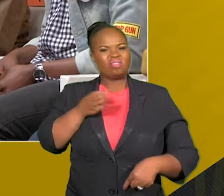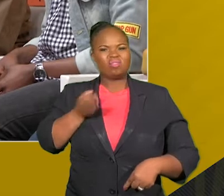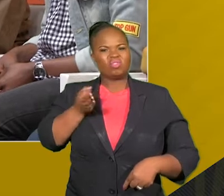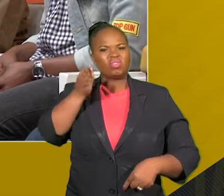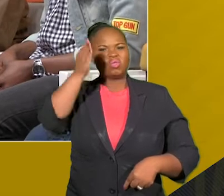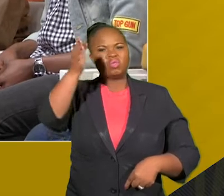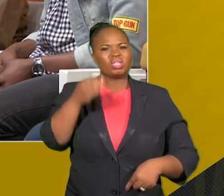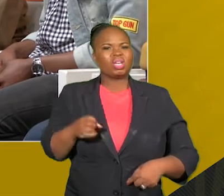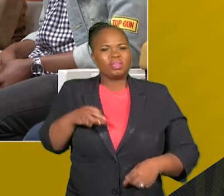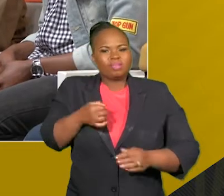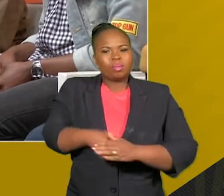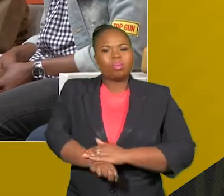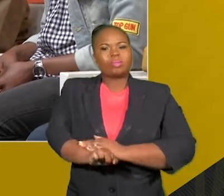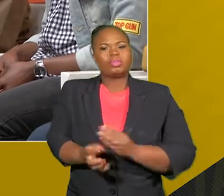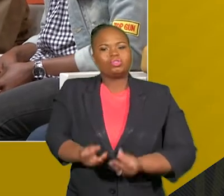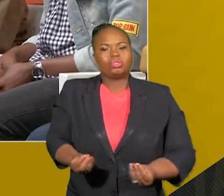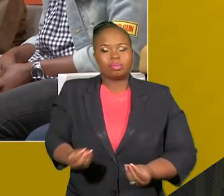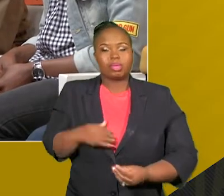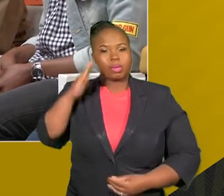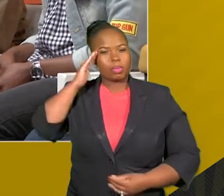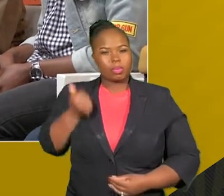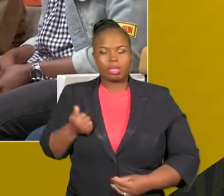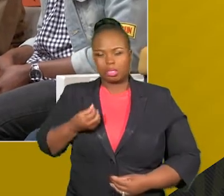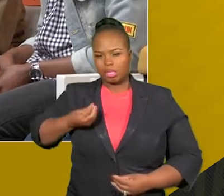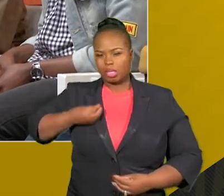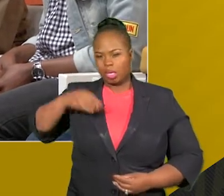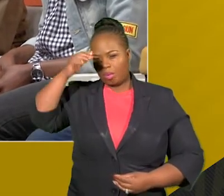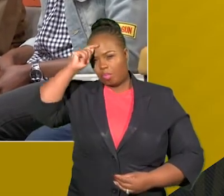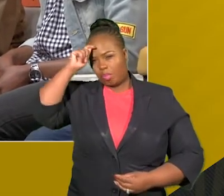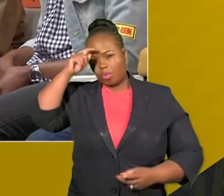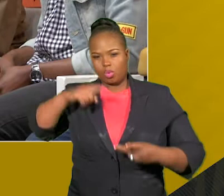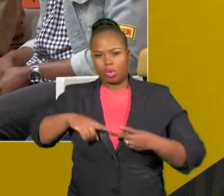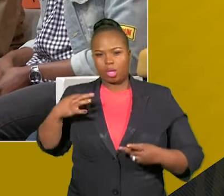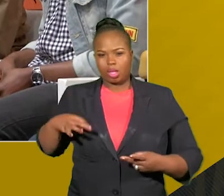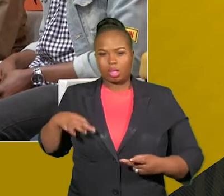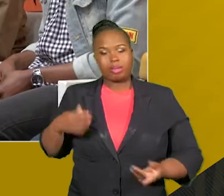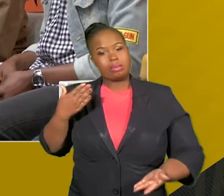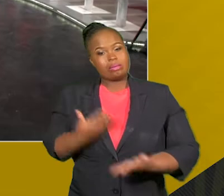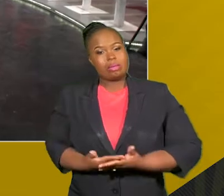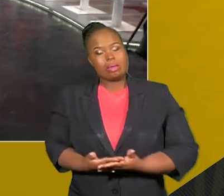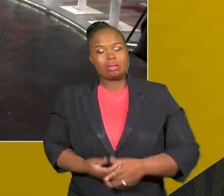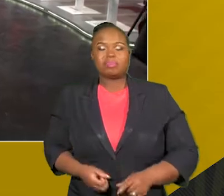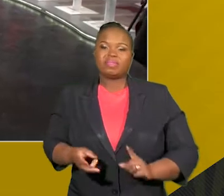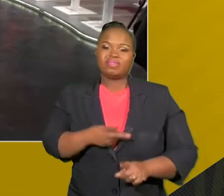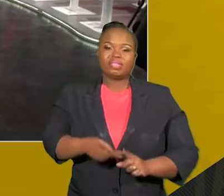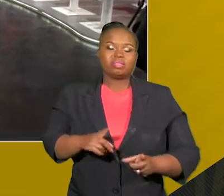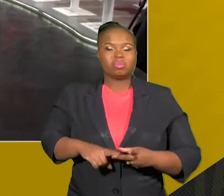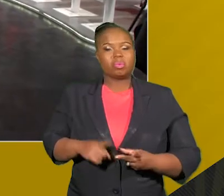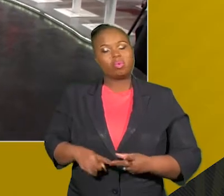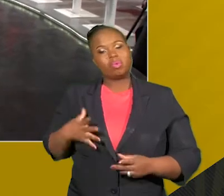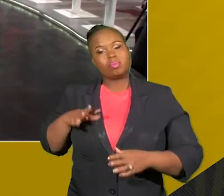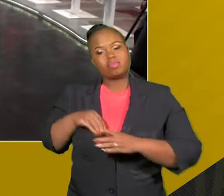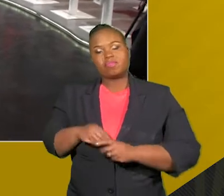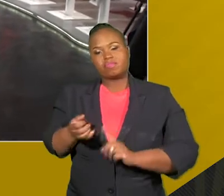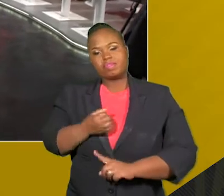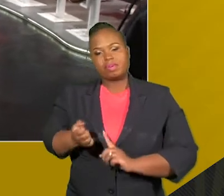le bana ke be le re. Knowing that either the young boy or the young girl, yeah, might be a perpetrator or might be a victim. Mm. But let's welcome our studio